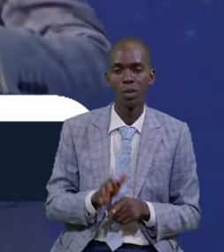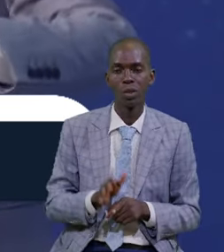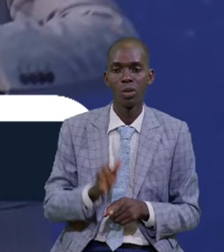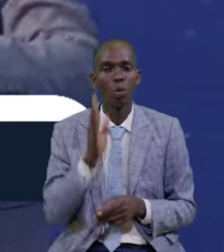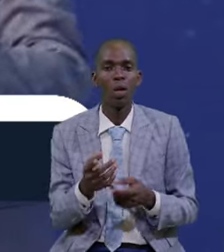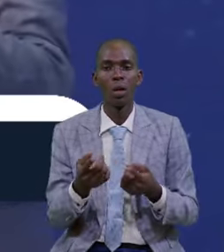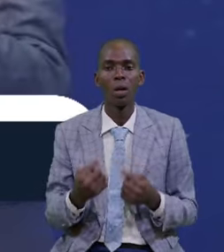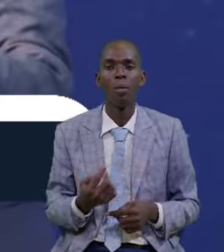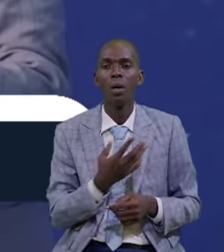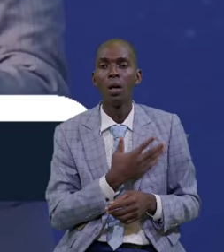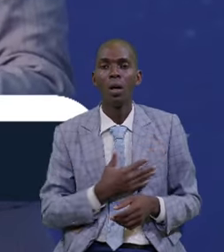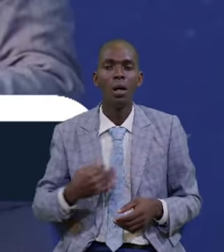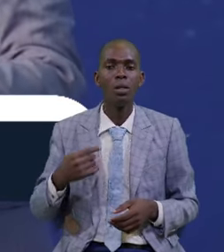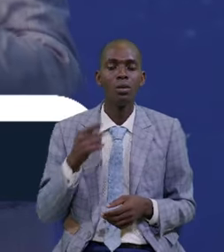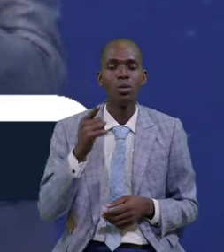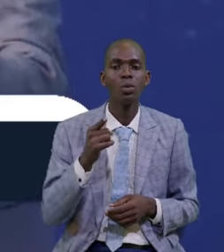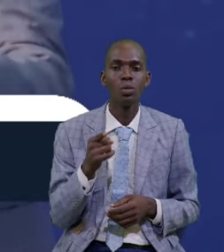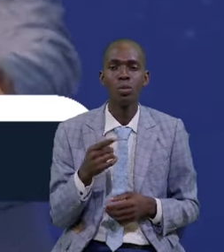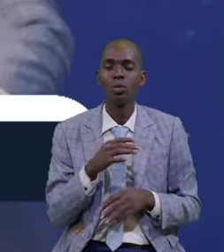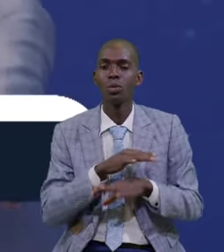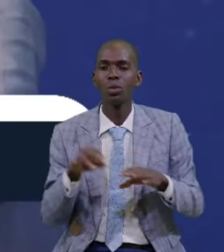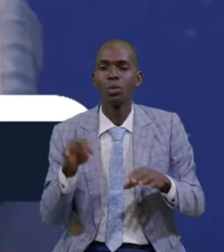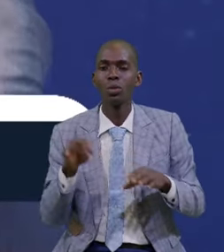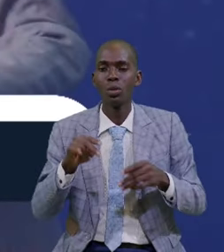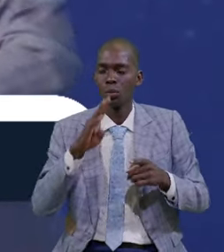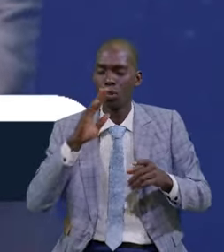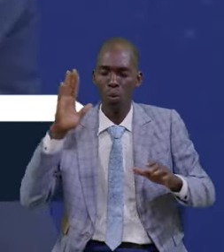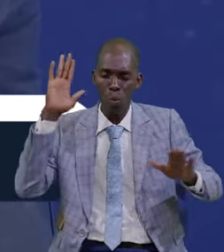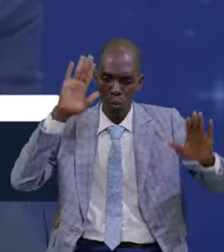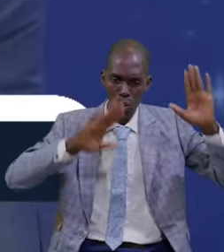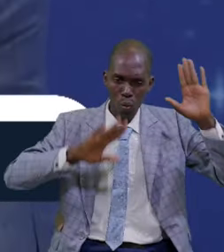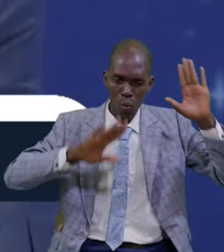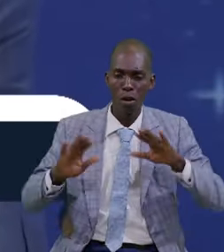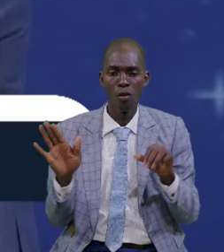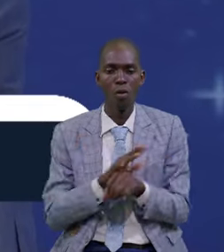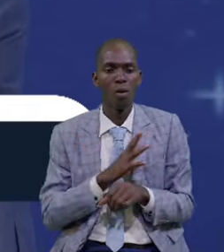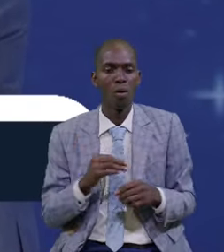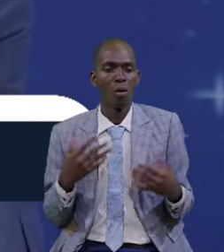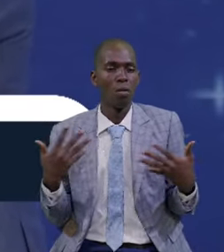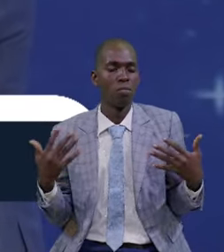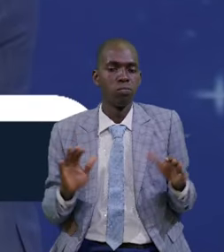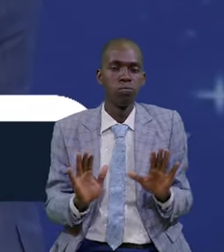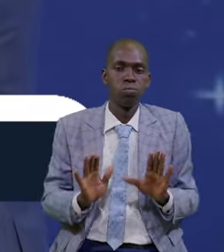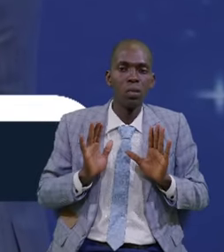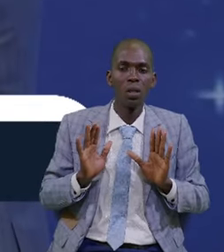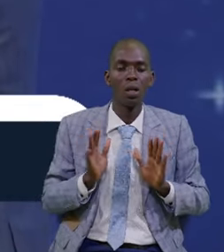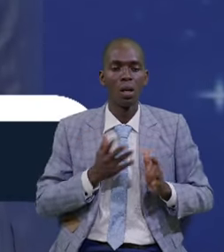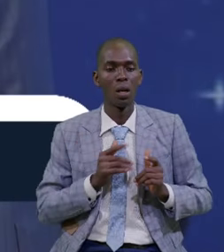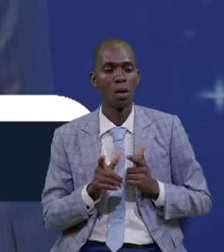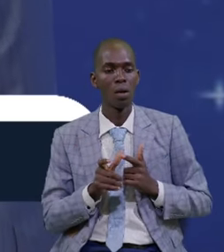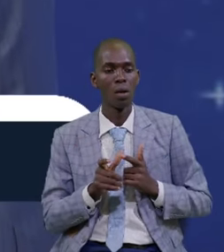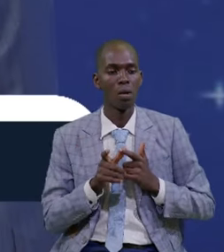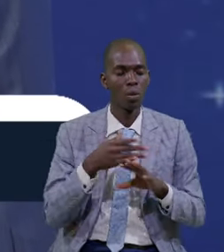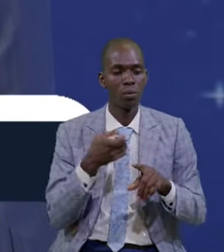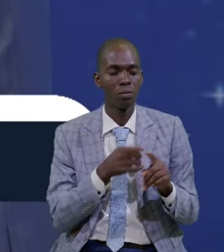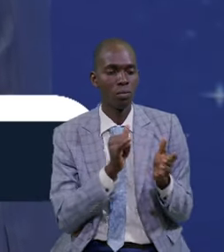you'll not be so worried and so anxious and run away from that district to that other